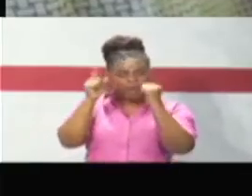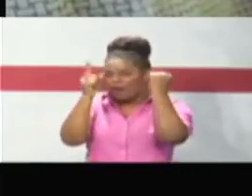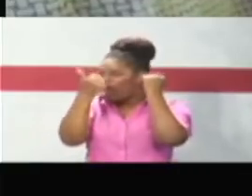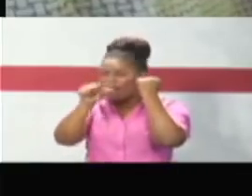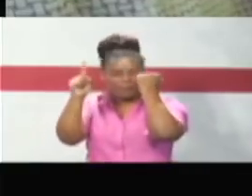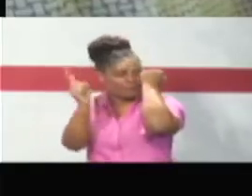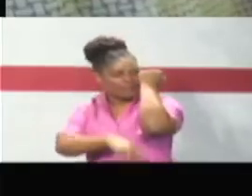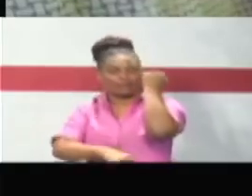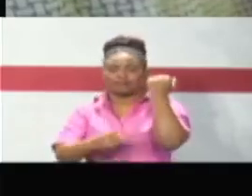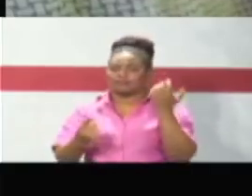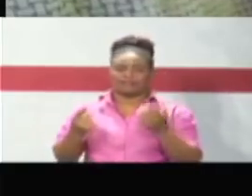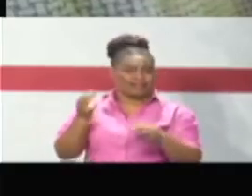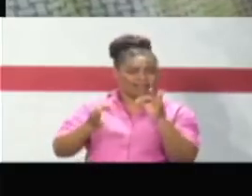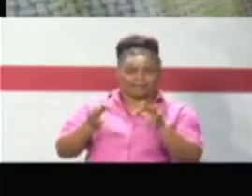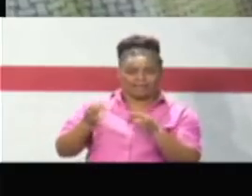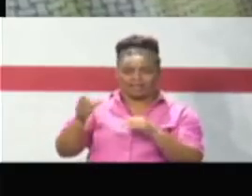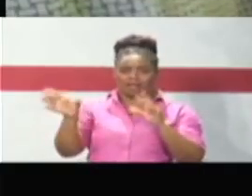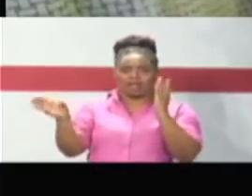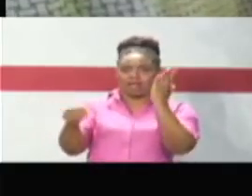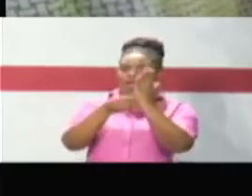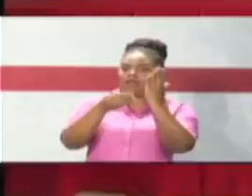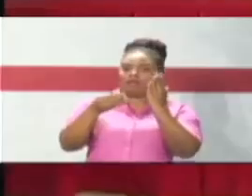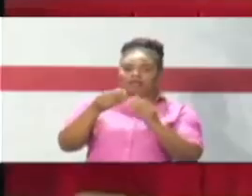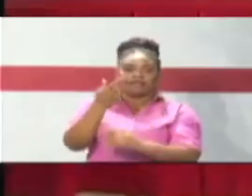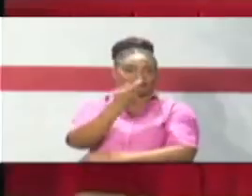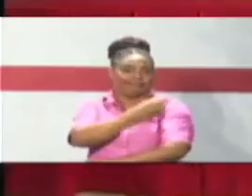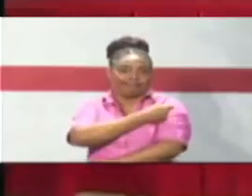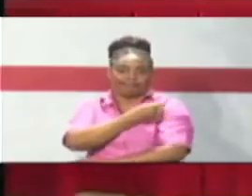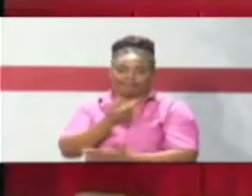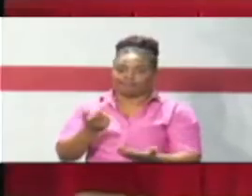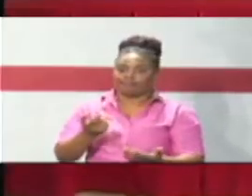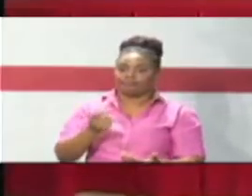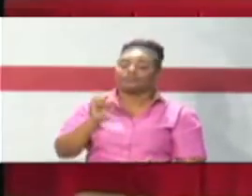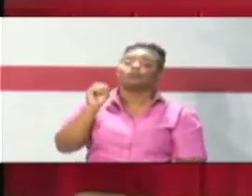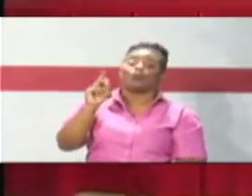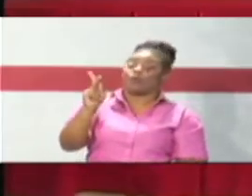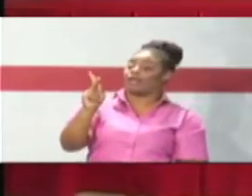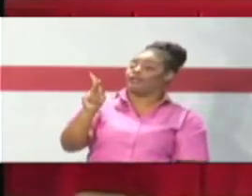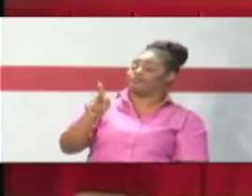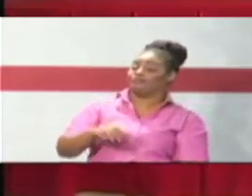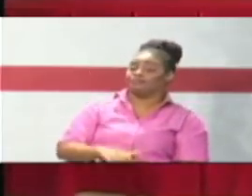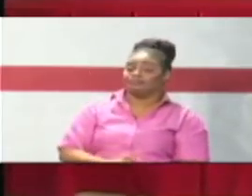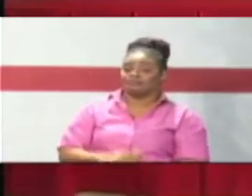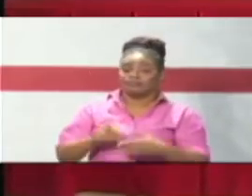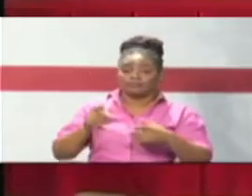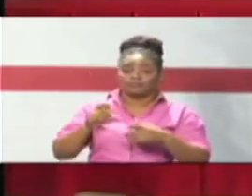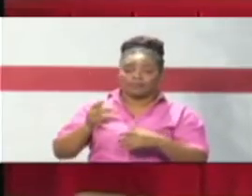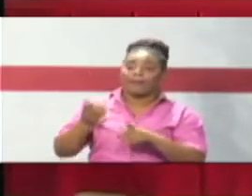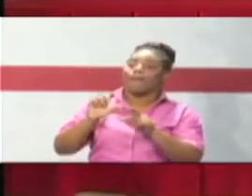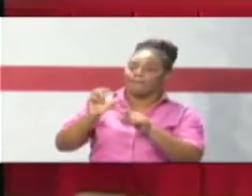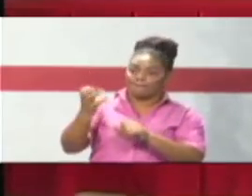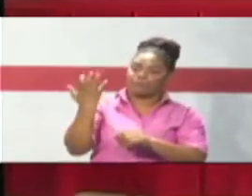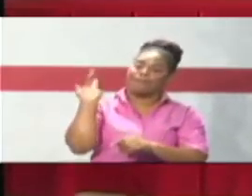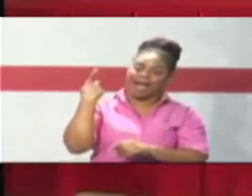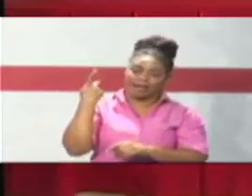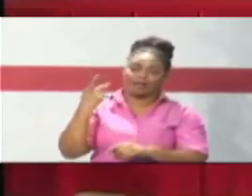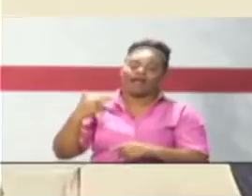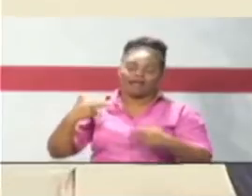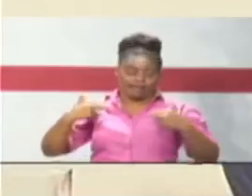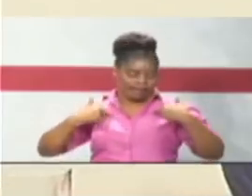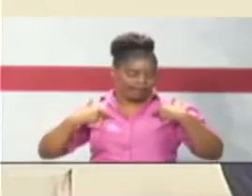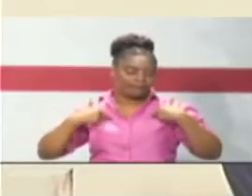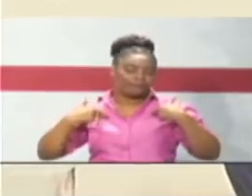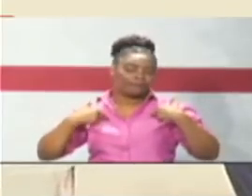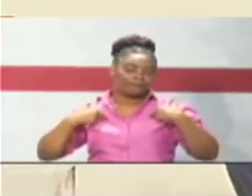that? Okay, so thank you. So let's go back. There are claims. See,